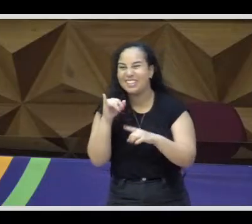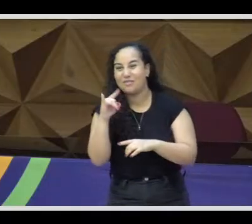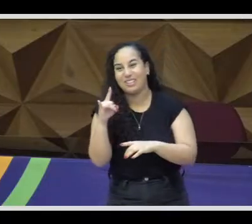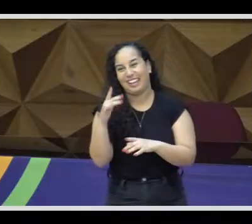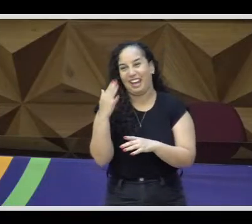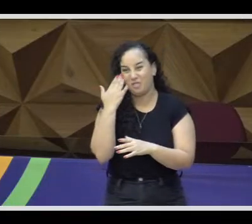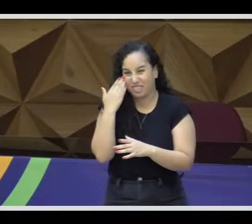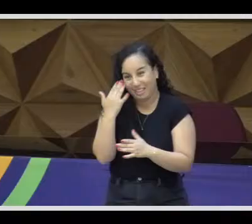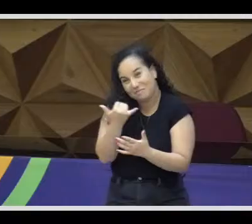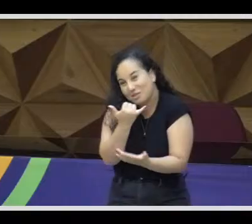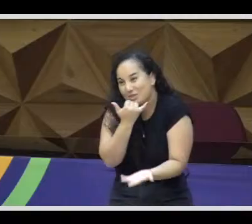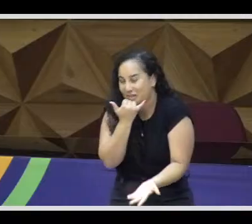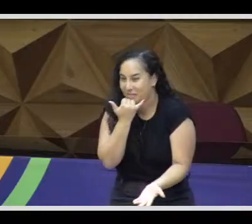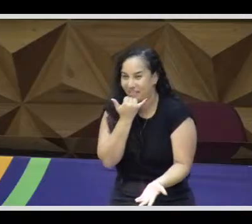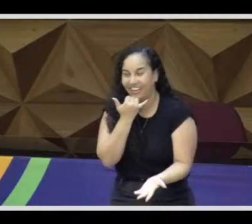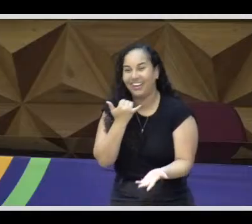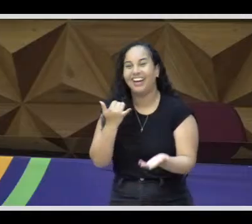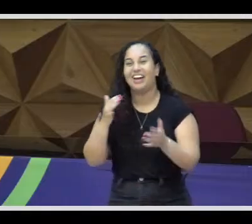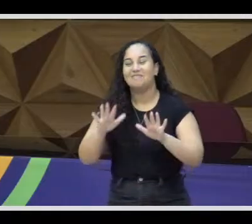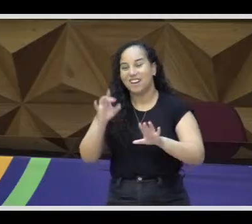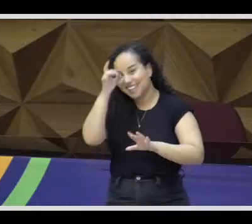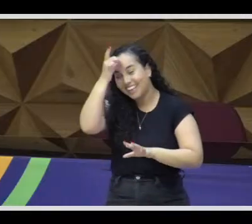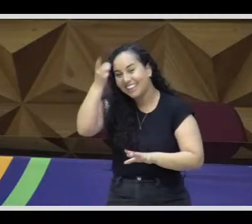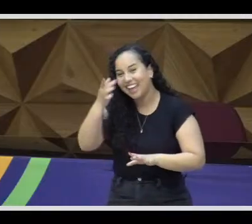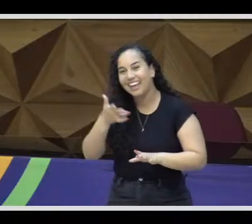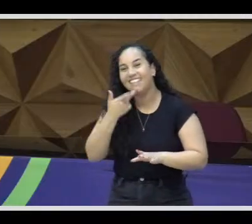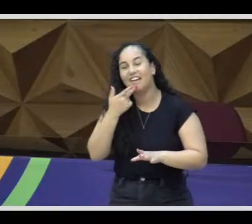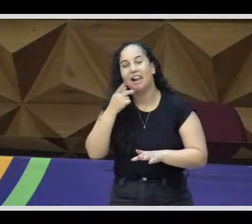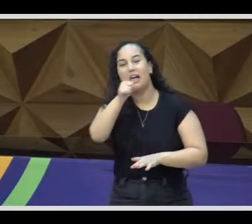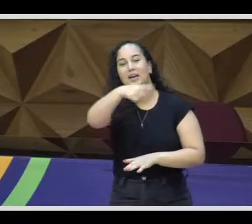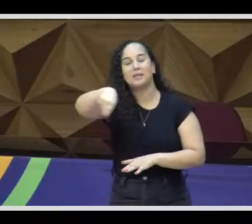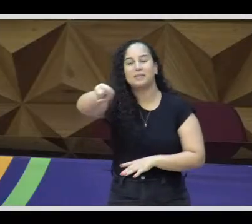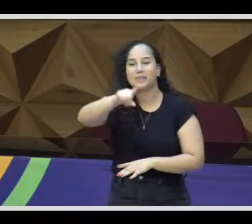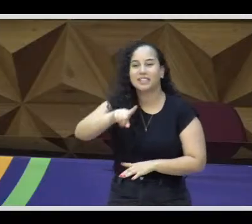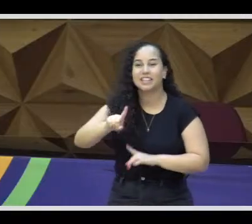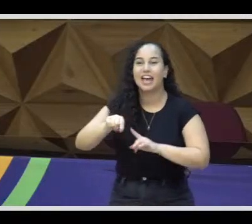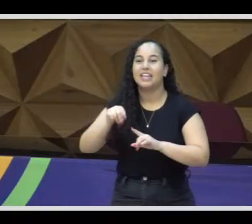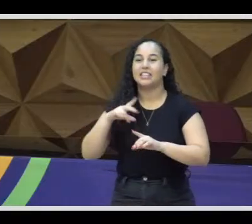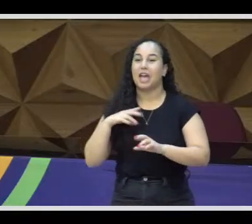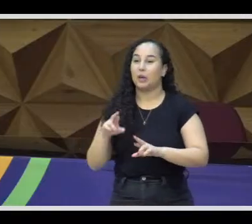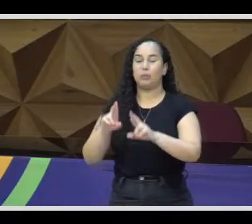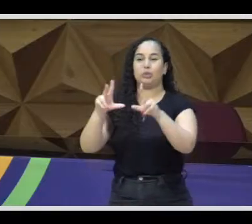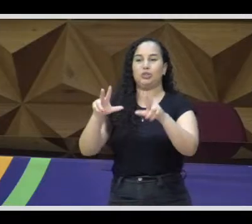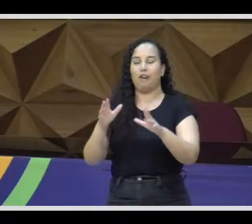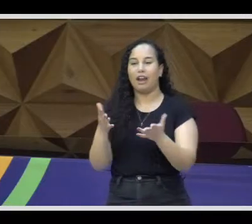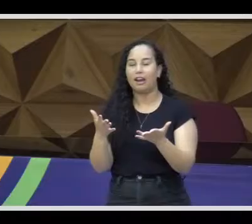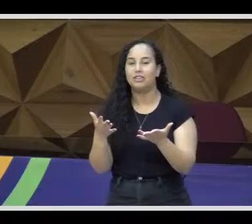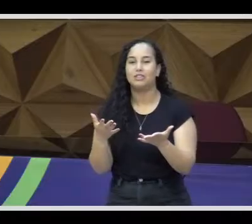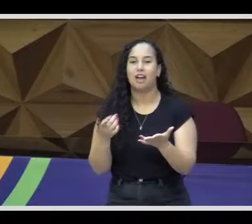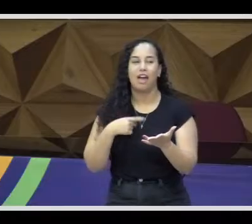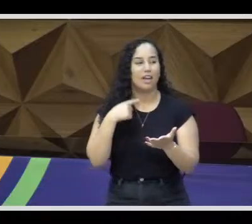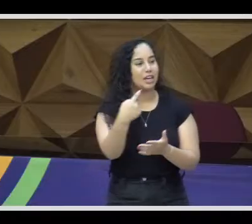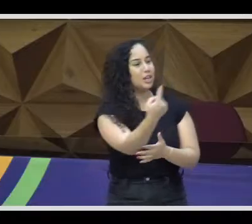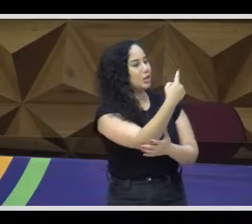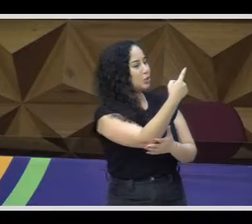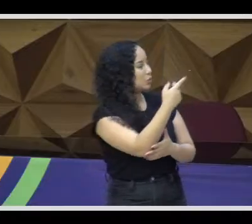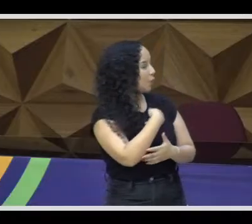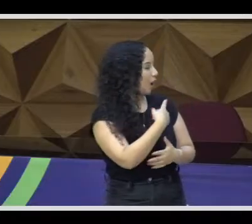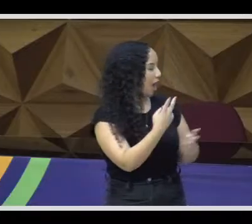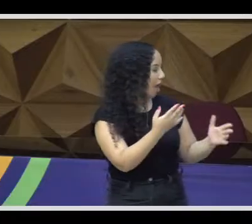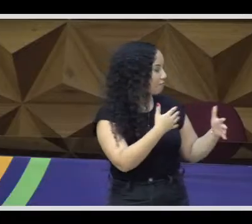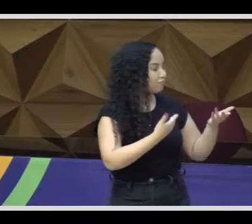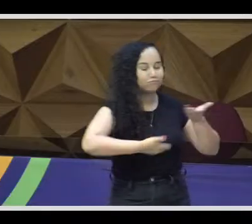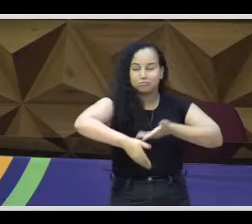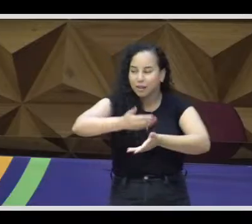sorry. The idea here is to talk to you in a very different way. I mean, this is a